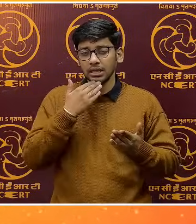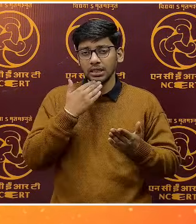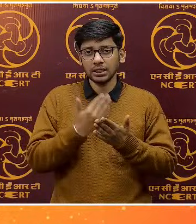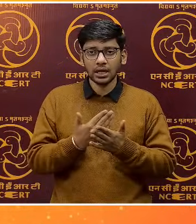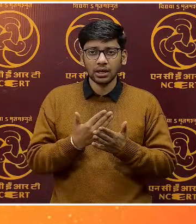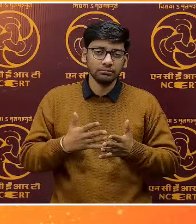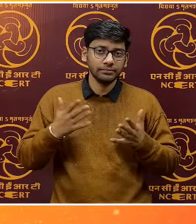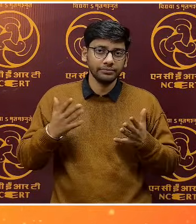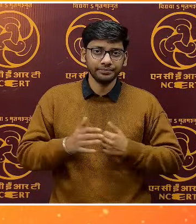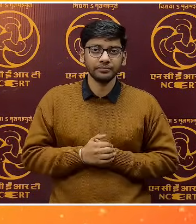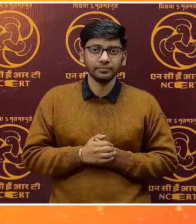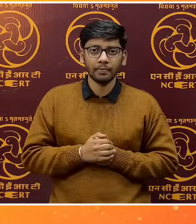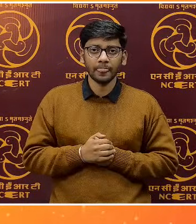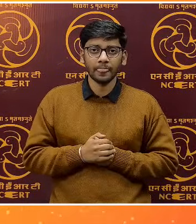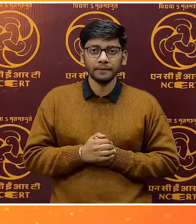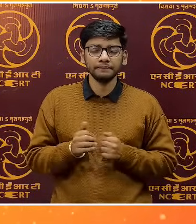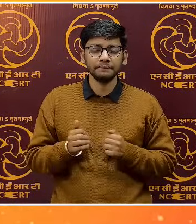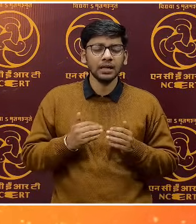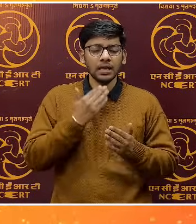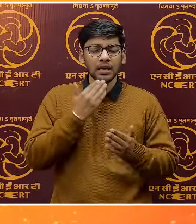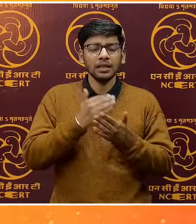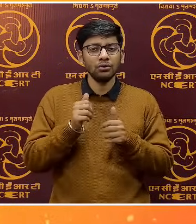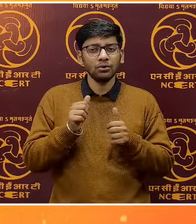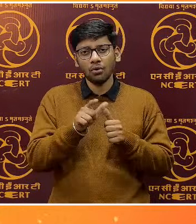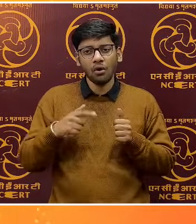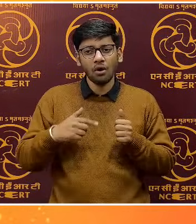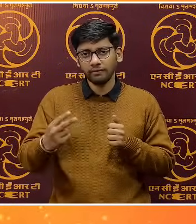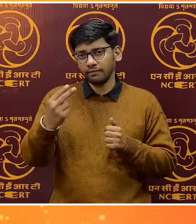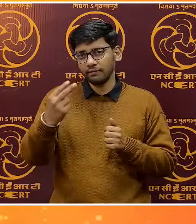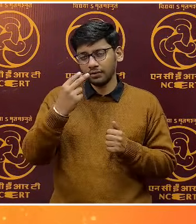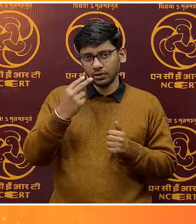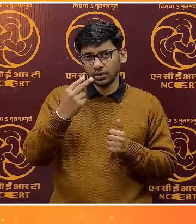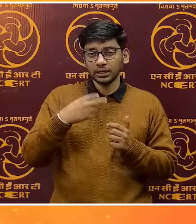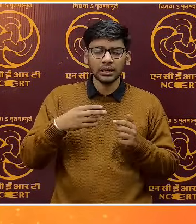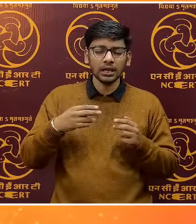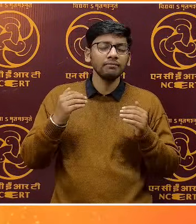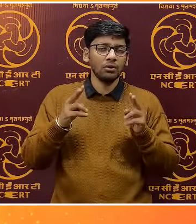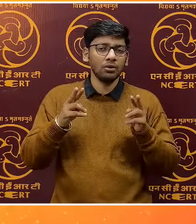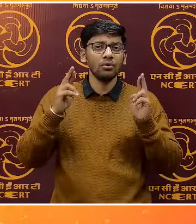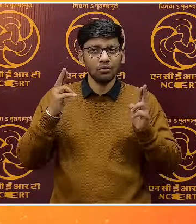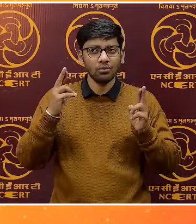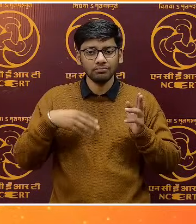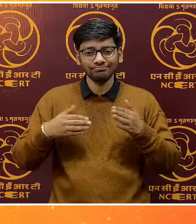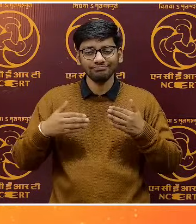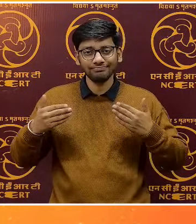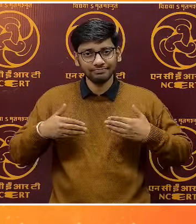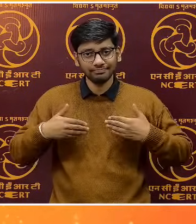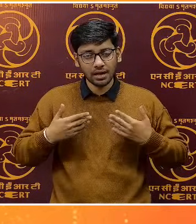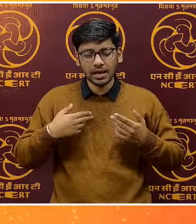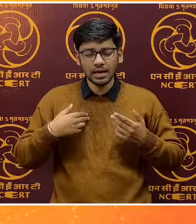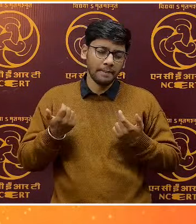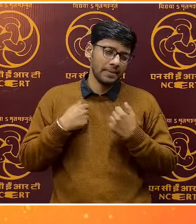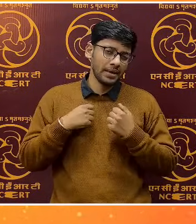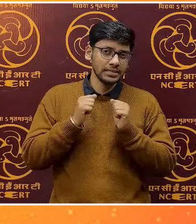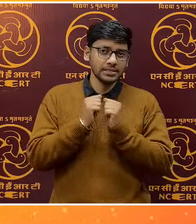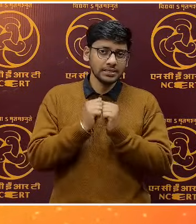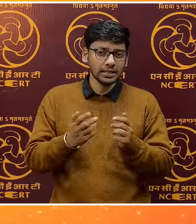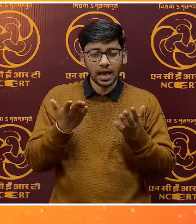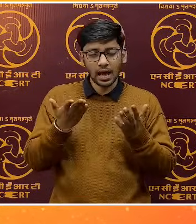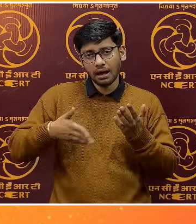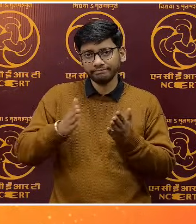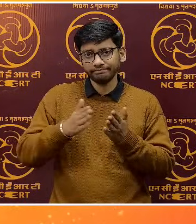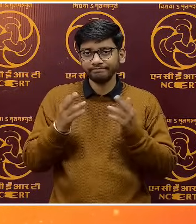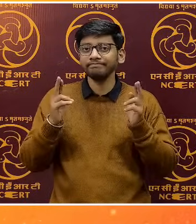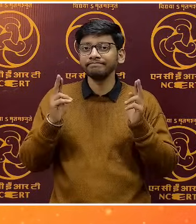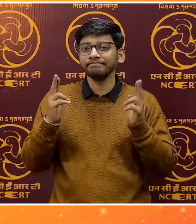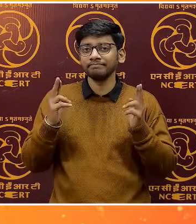Thank you so much. Thank you to all the viewers for being with us. I really hope that you enjoyed just as much as I did. And you're going